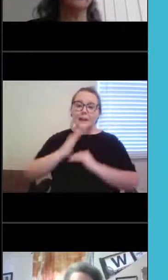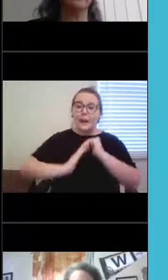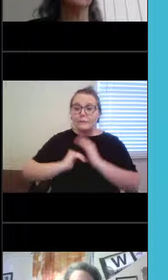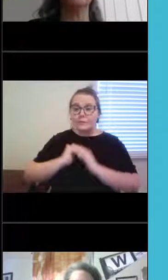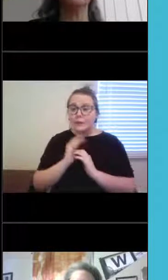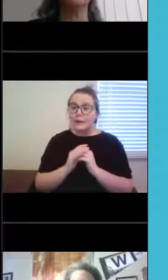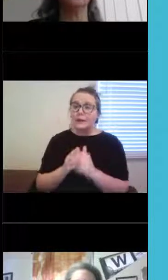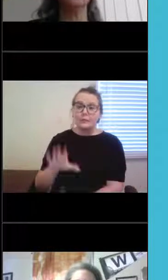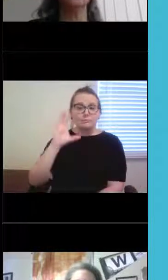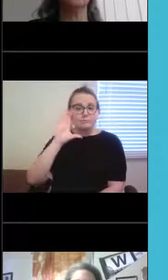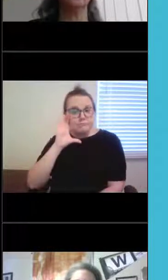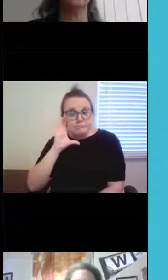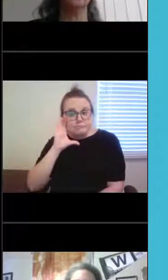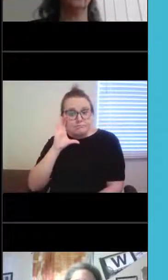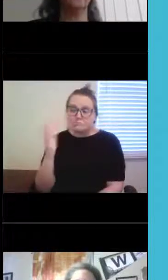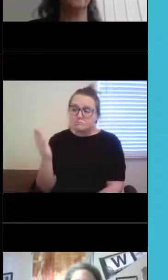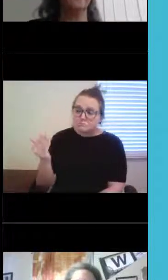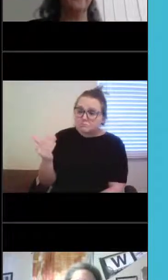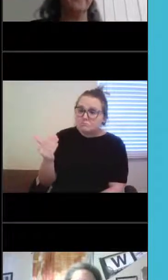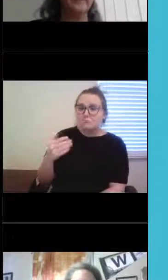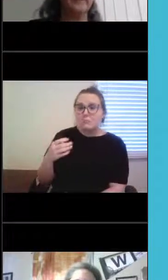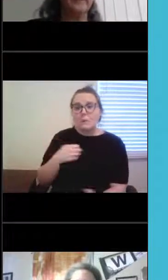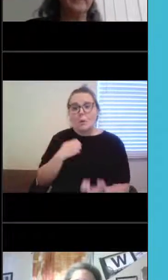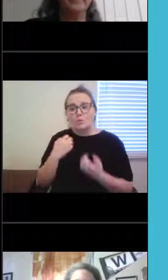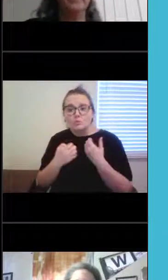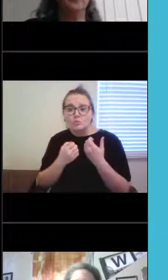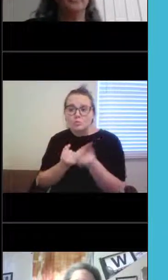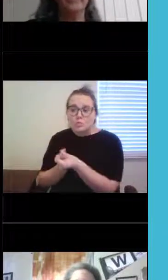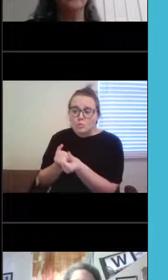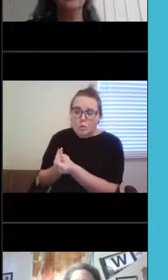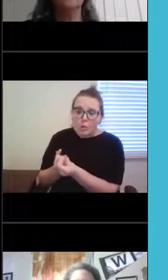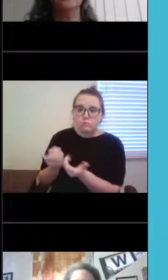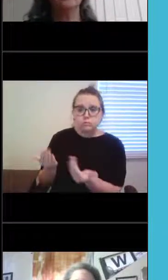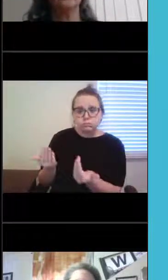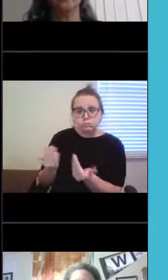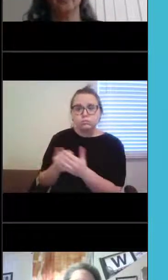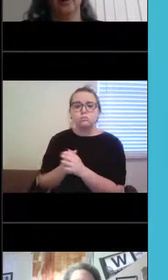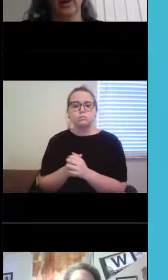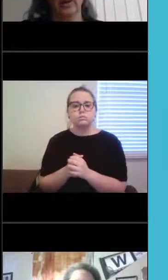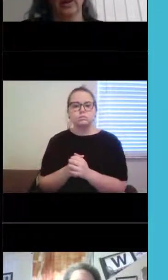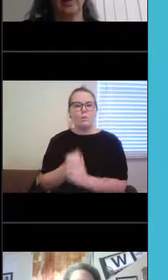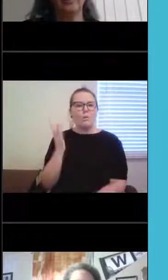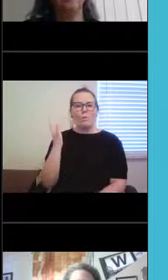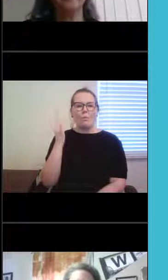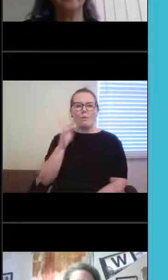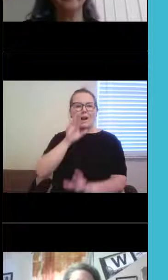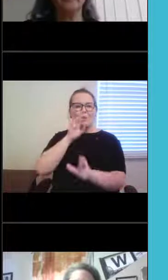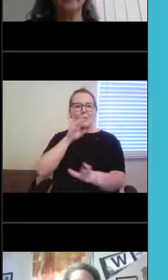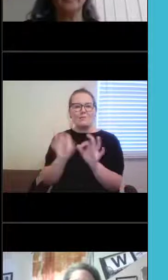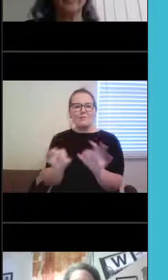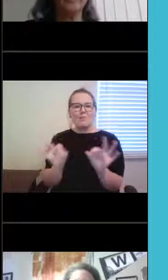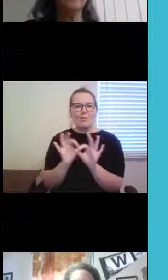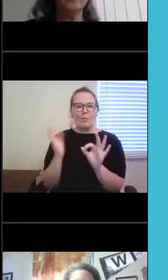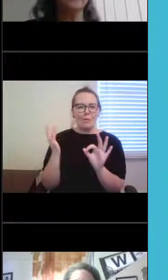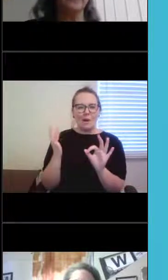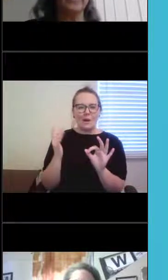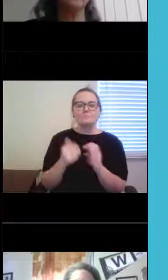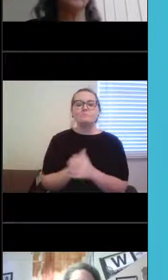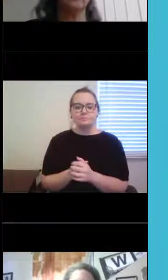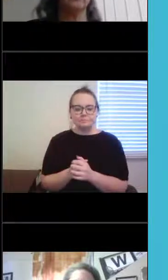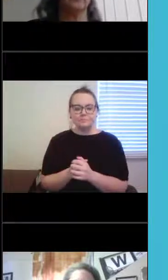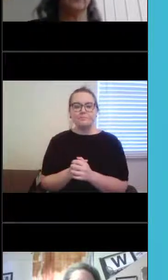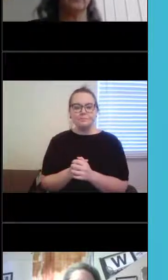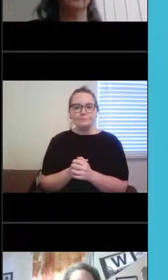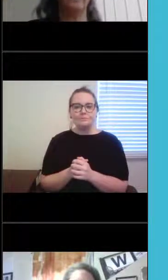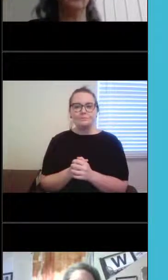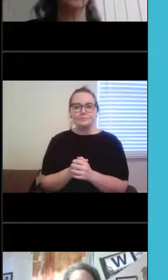and listening and, emotional support. Now, why are these reactions important? Because they